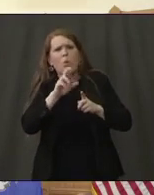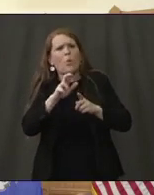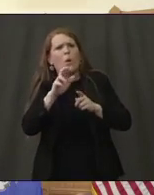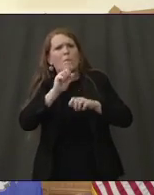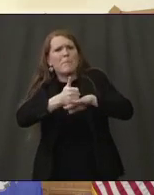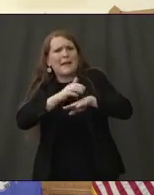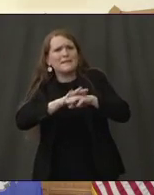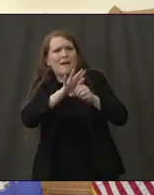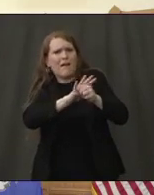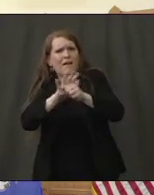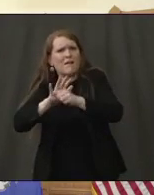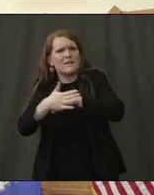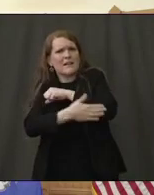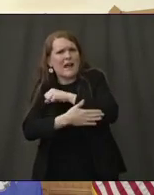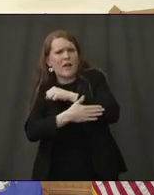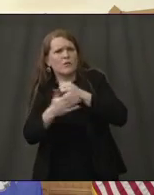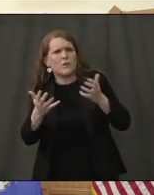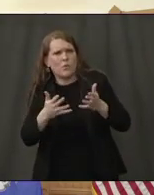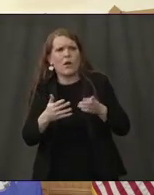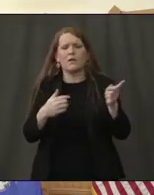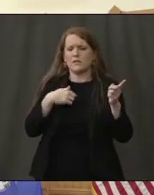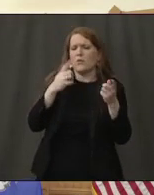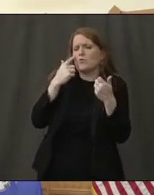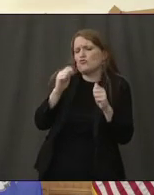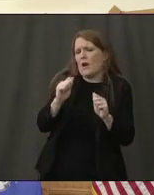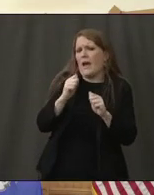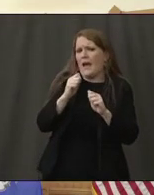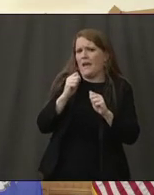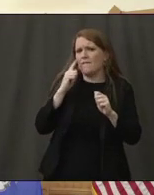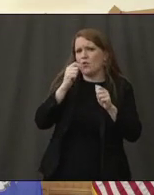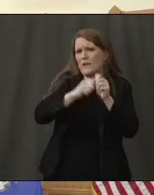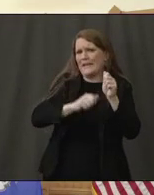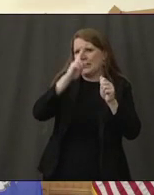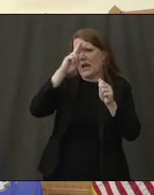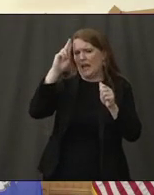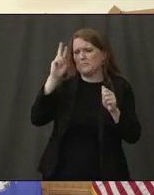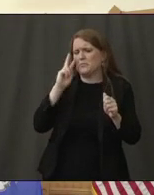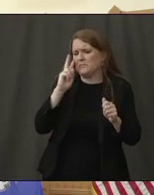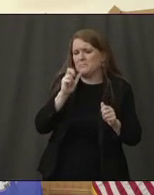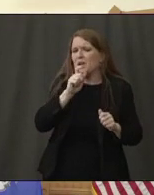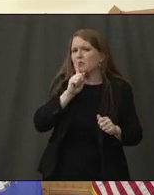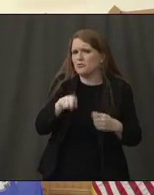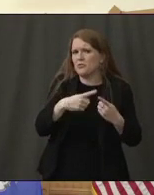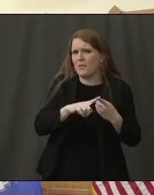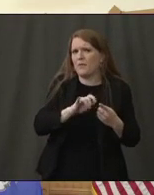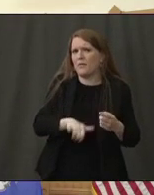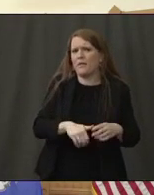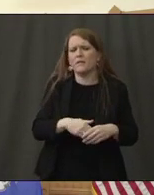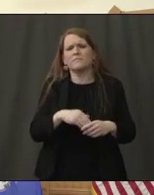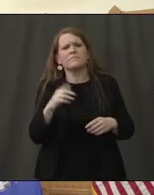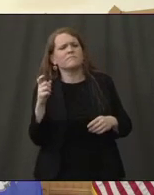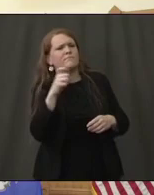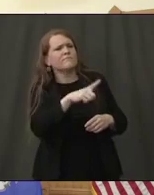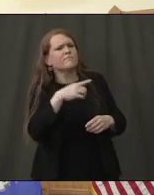for the death certificates, I'm not quite sure why that number couldn't be